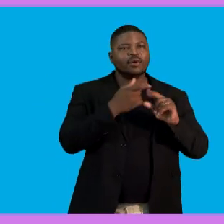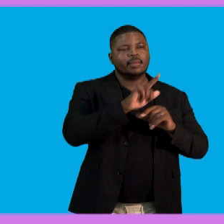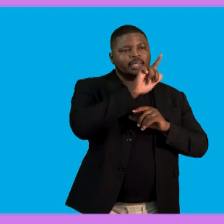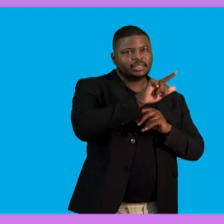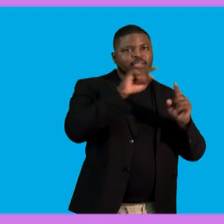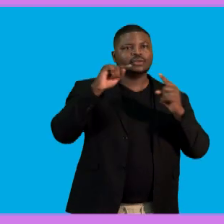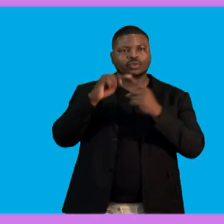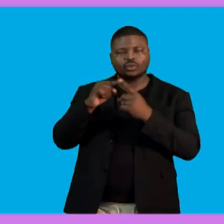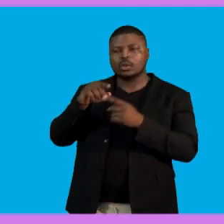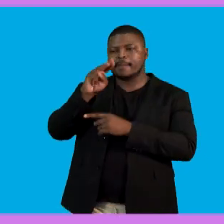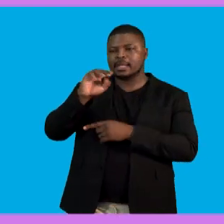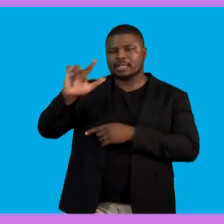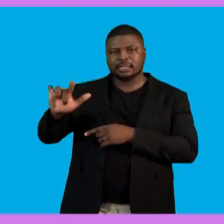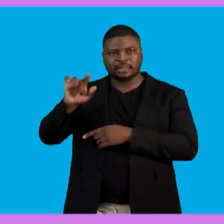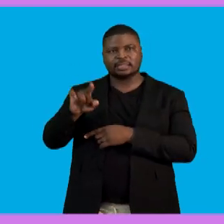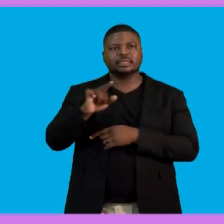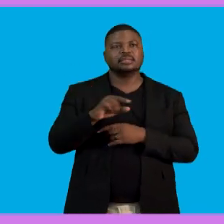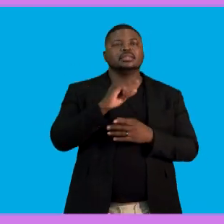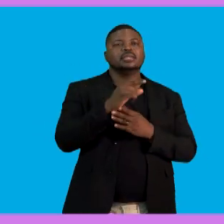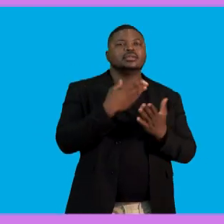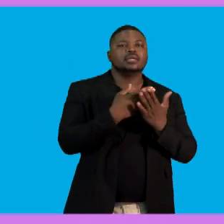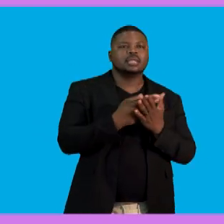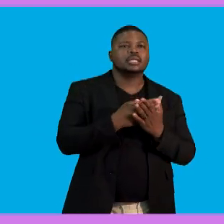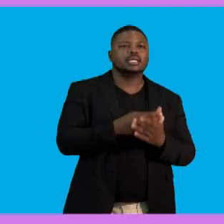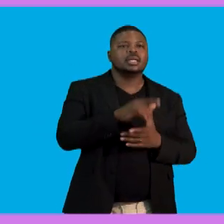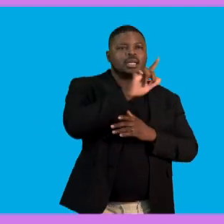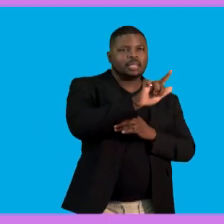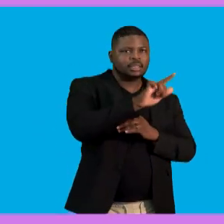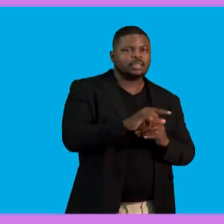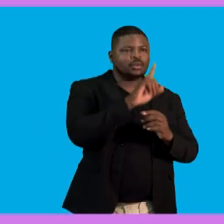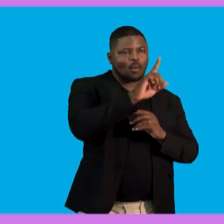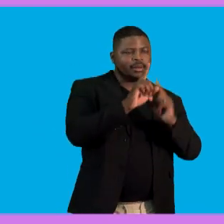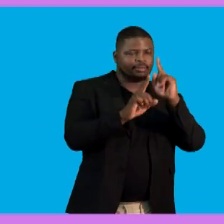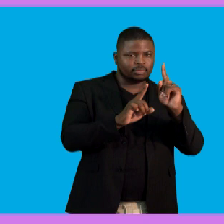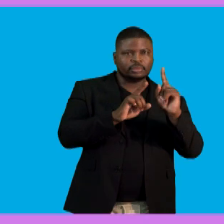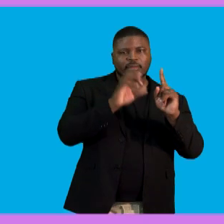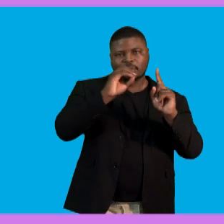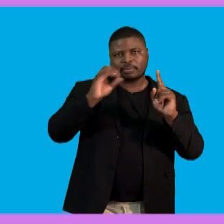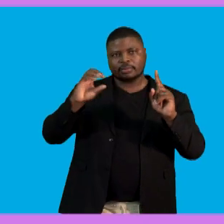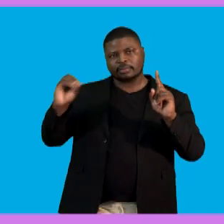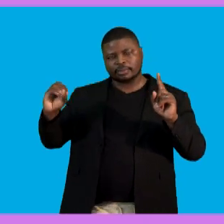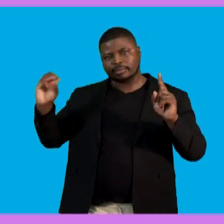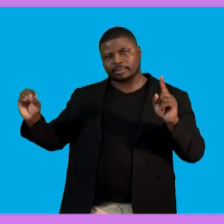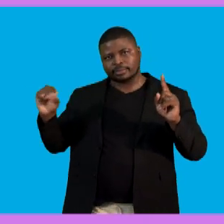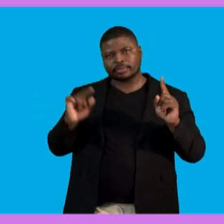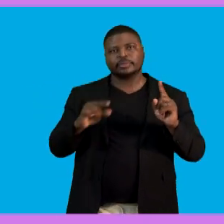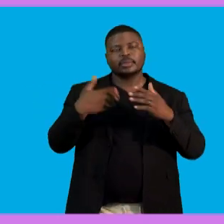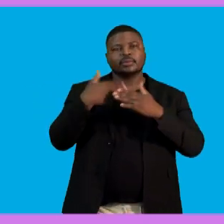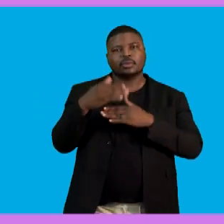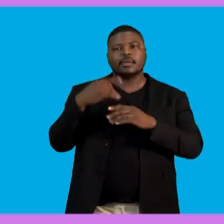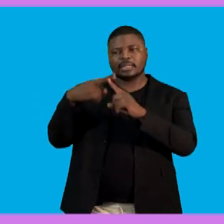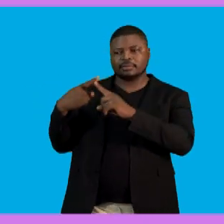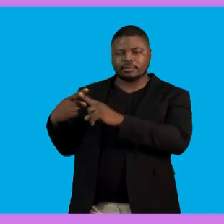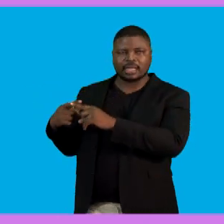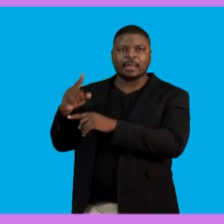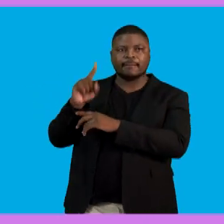is our liters. We are going to milliliters. We put a 1 and zeros up until where we go. Then we multiply. Then it means we're going